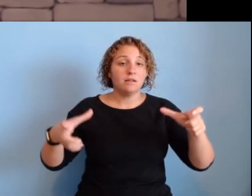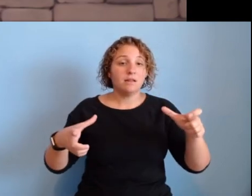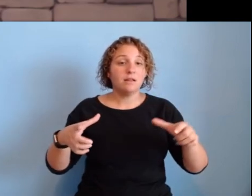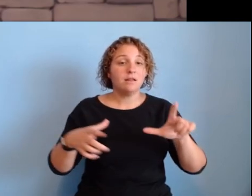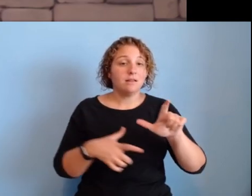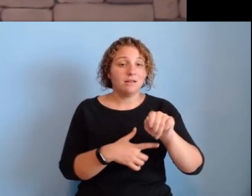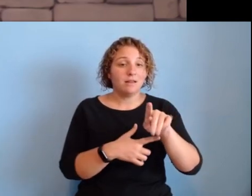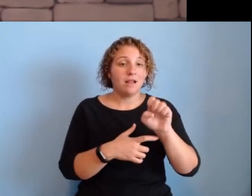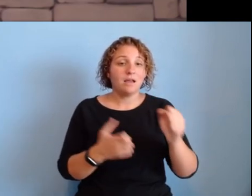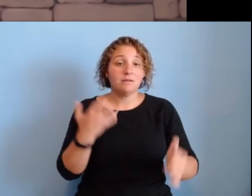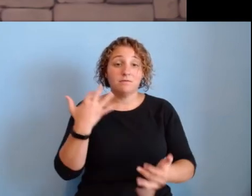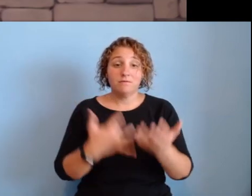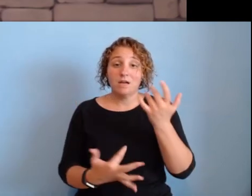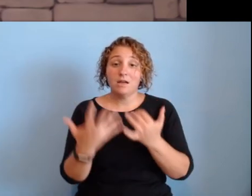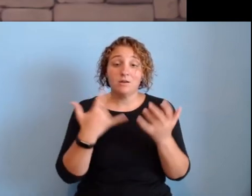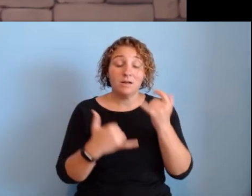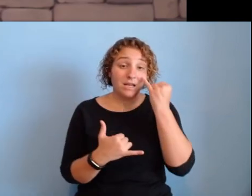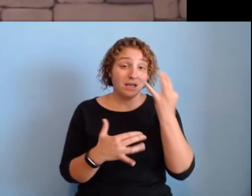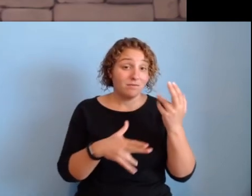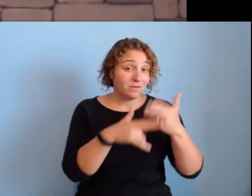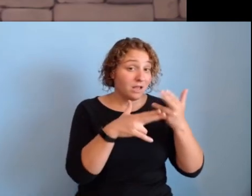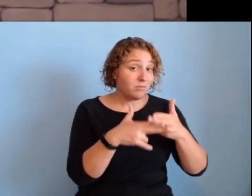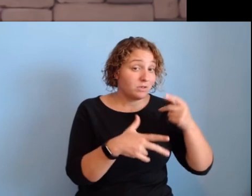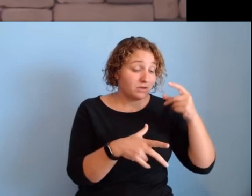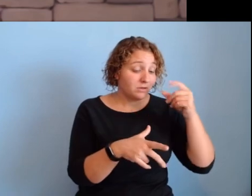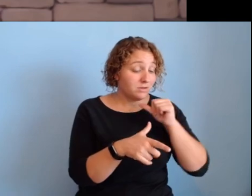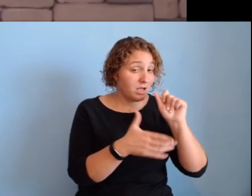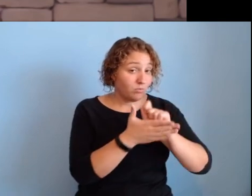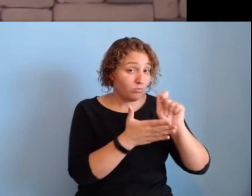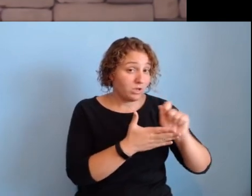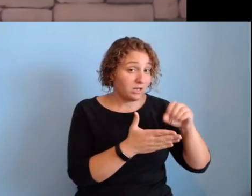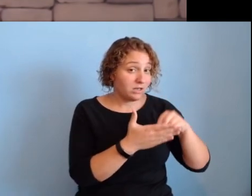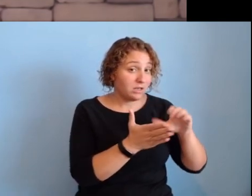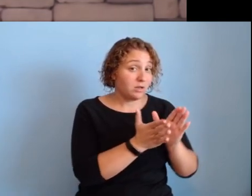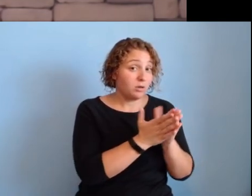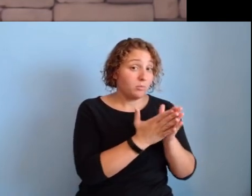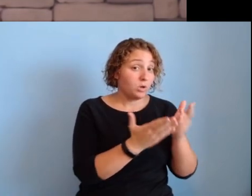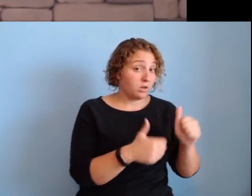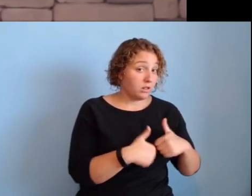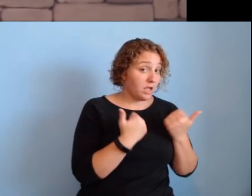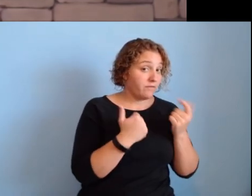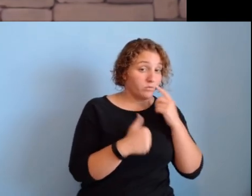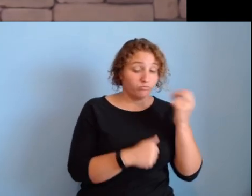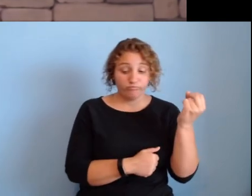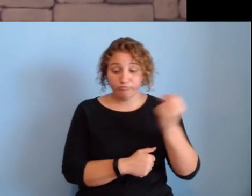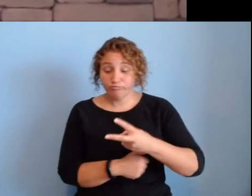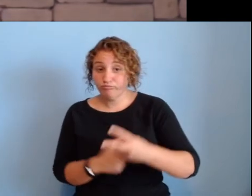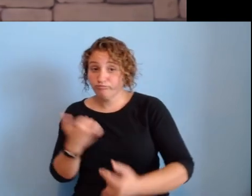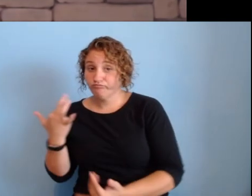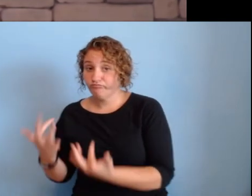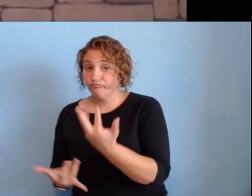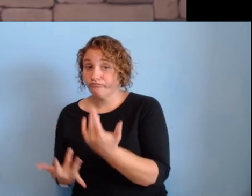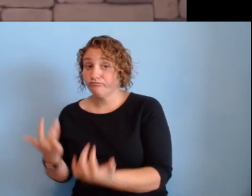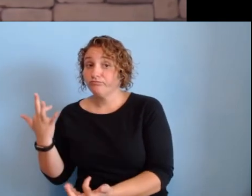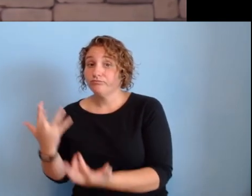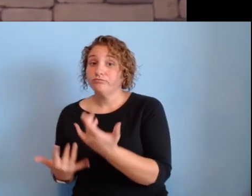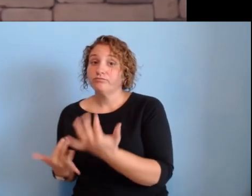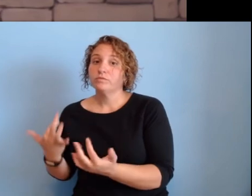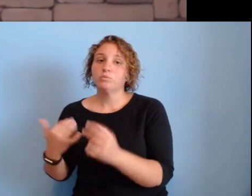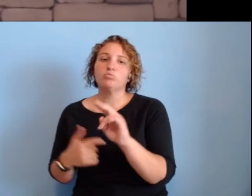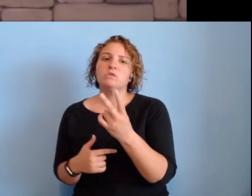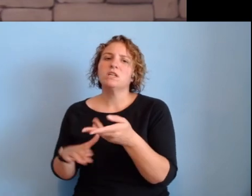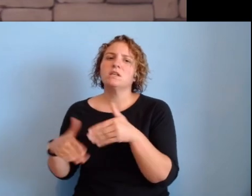found written in the book of life was cast into the lake of fire, which again is the second death. People, what